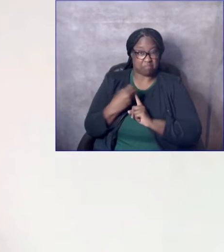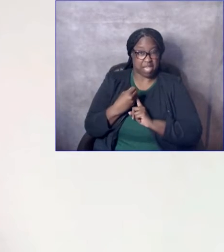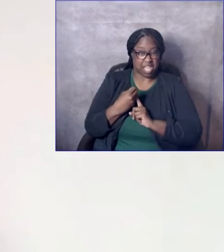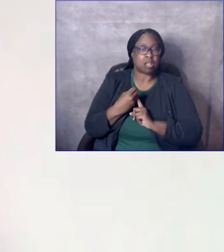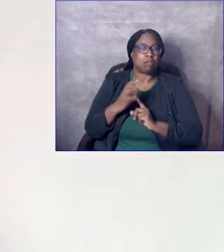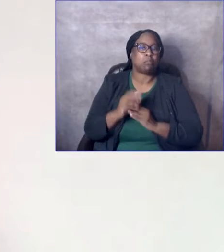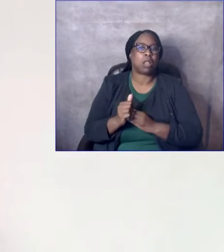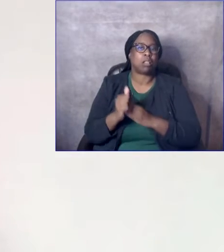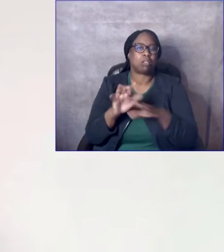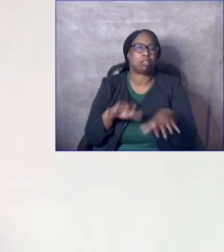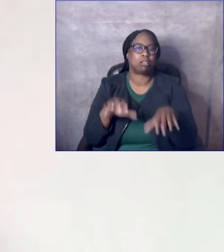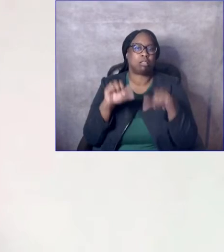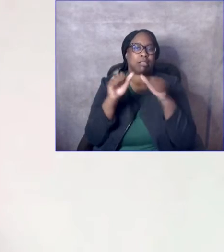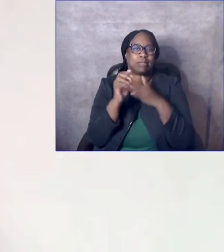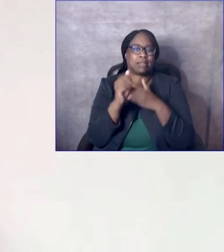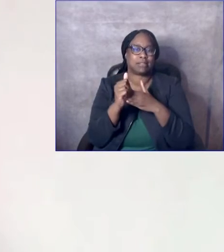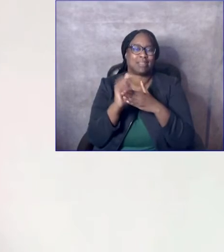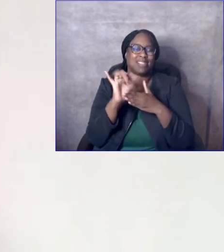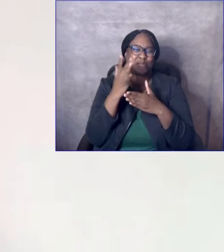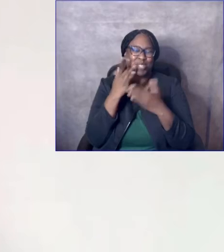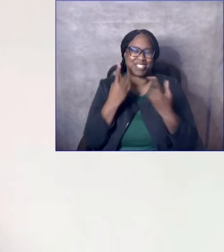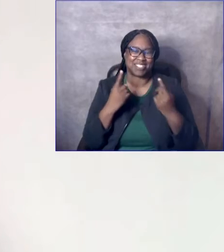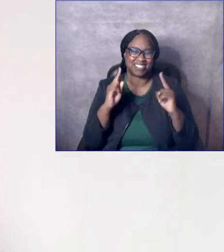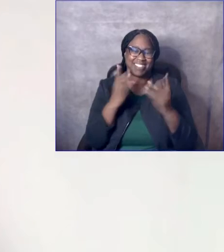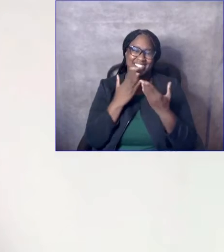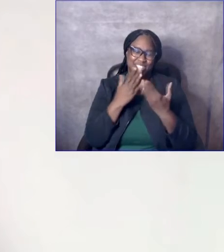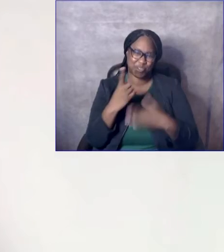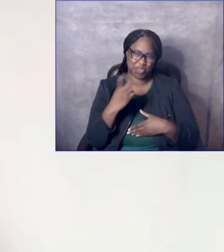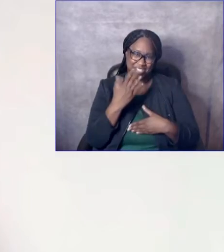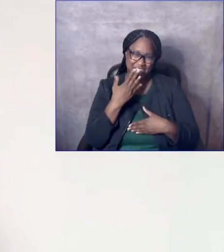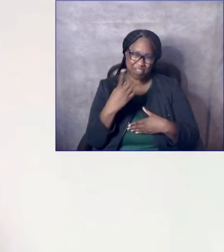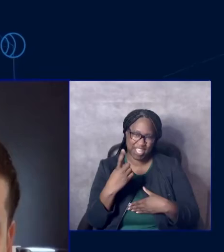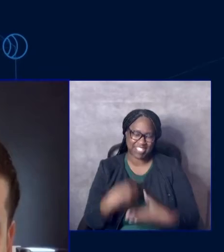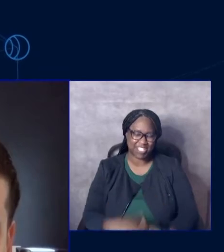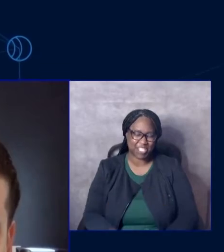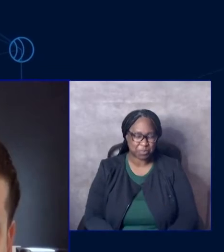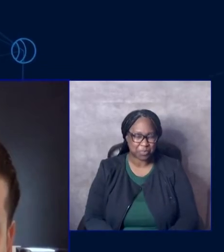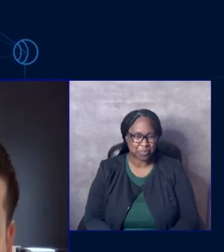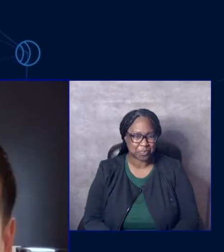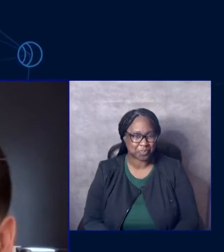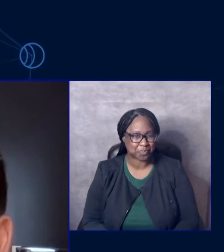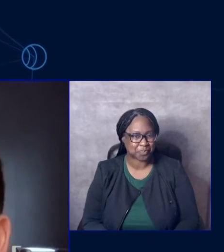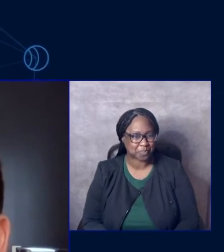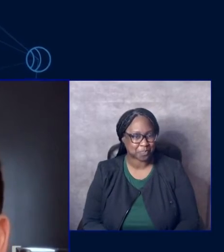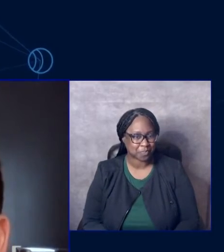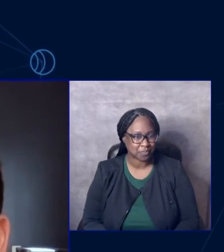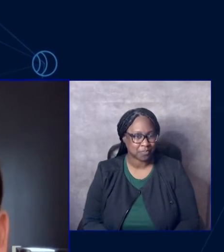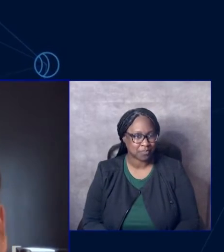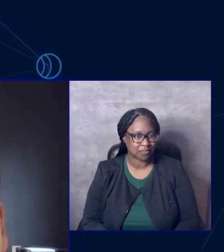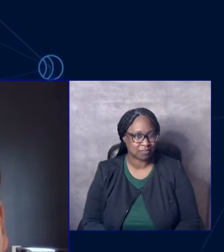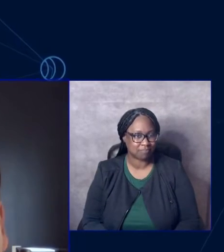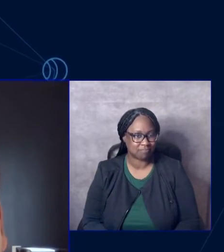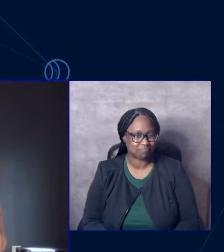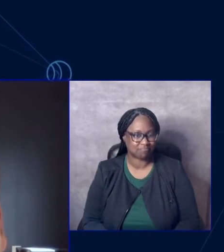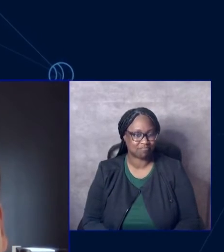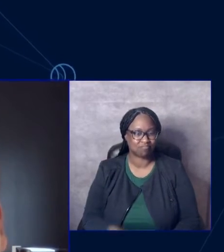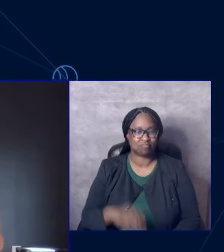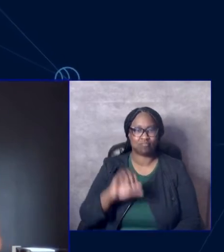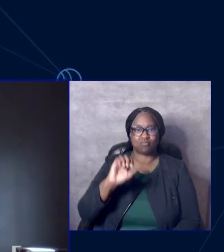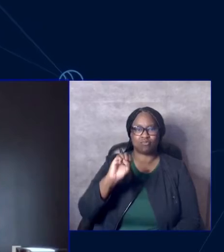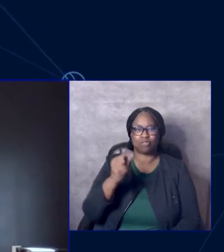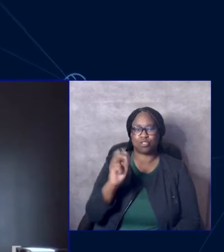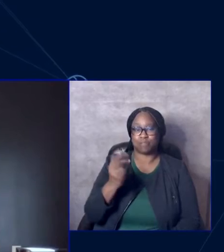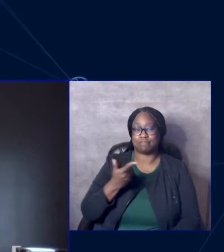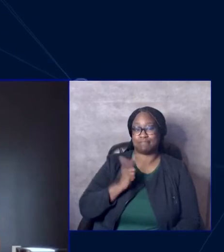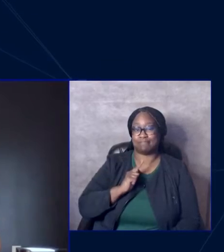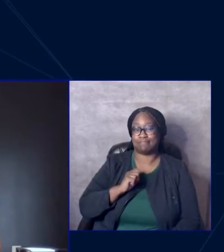why we were so successful. I really appreciate your question. Thank you for asking it. So I get the privilege of the next question, and this is